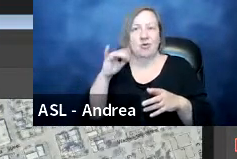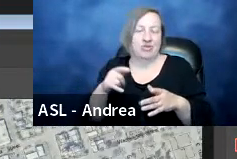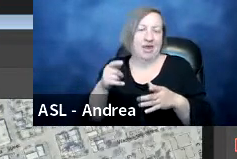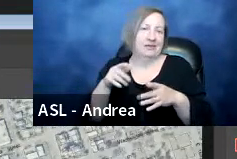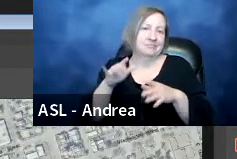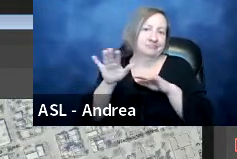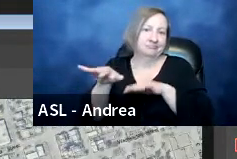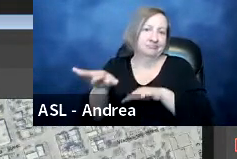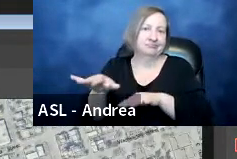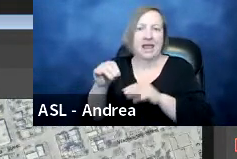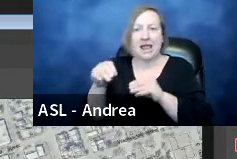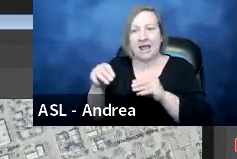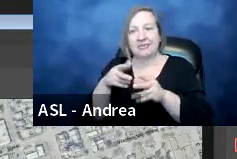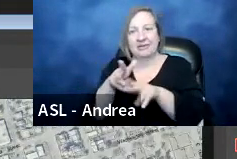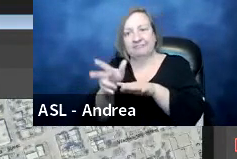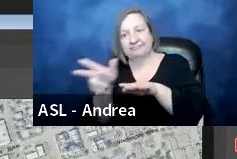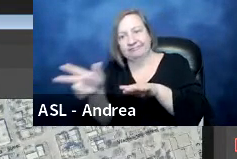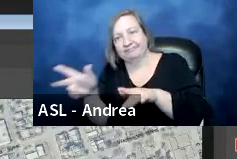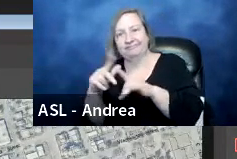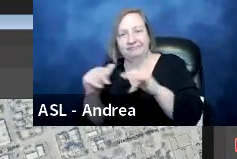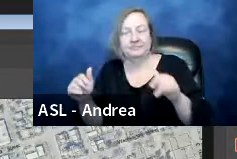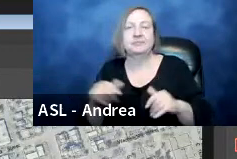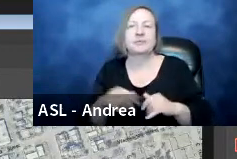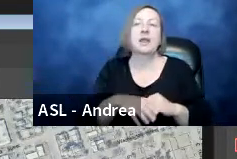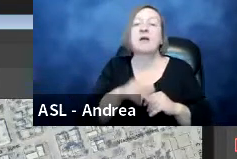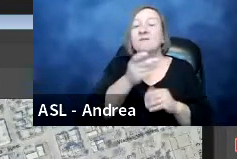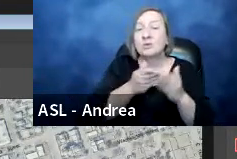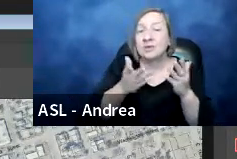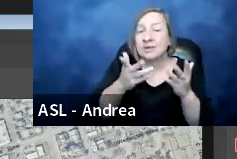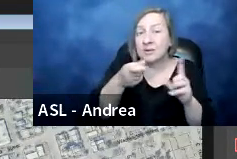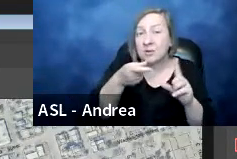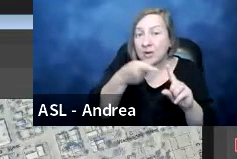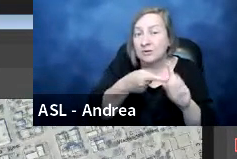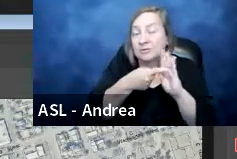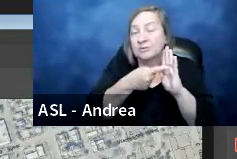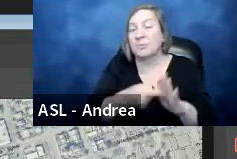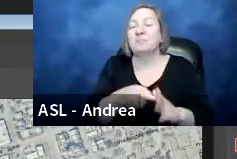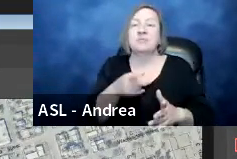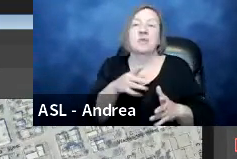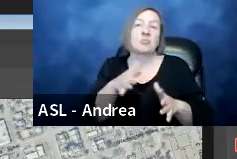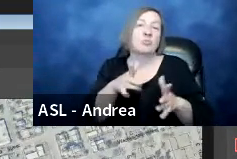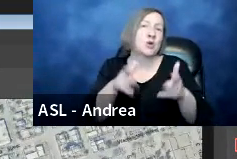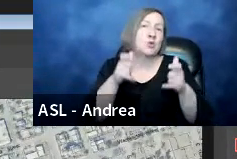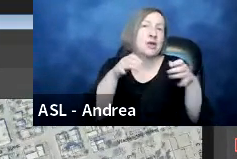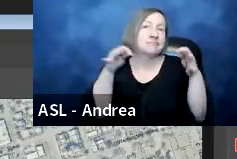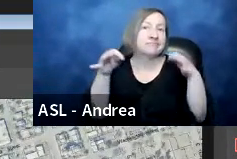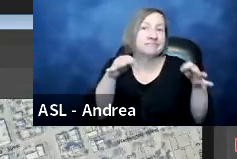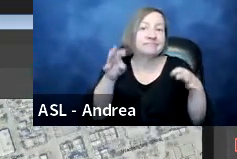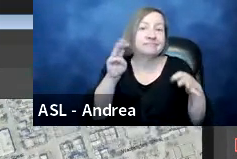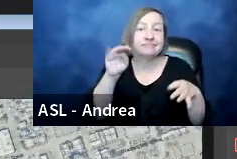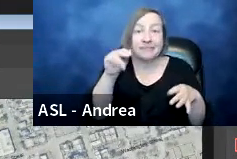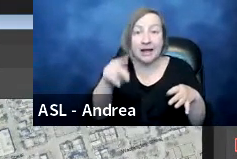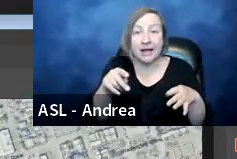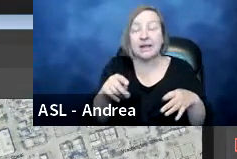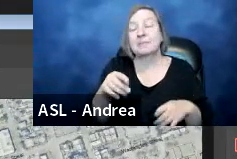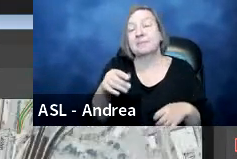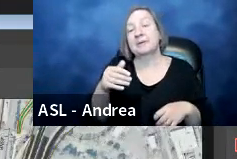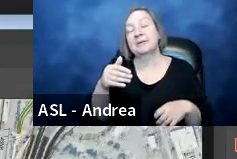Couple of things I wanted to make sure to point out. It's a pretty quick walkthrough of the map. There